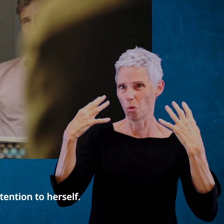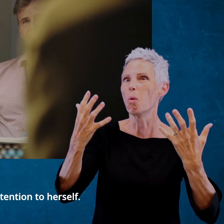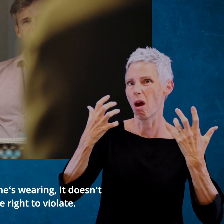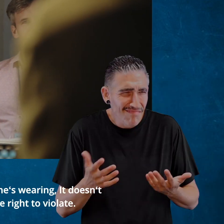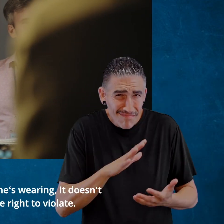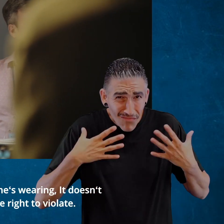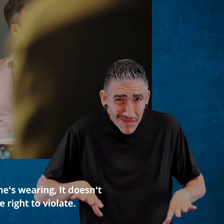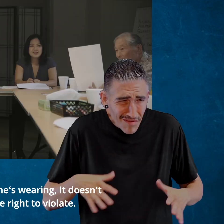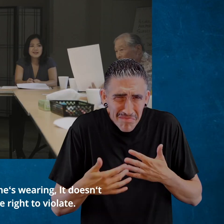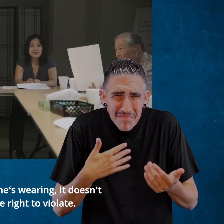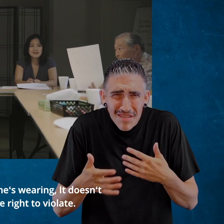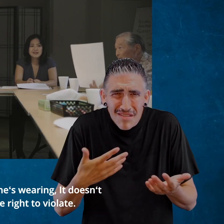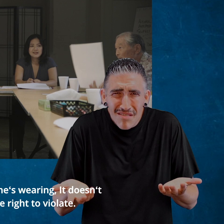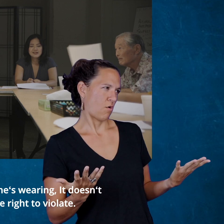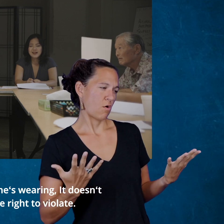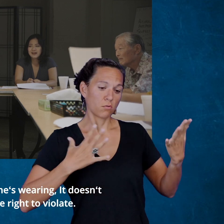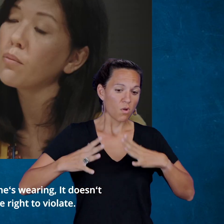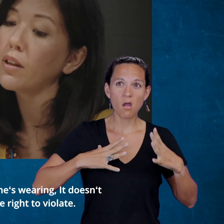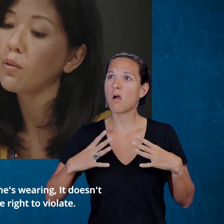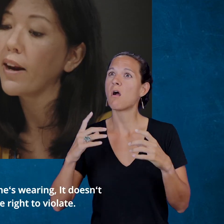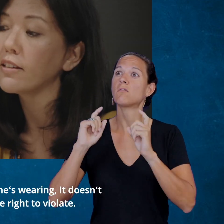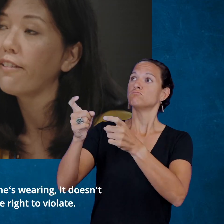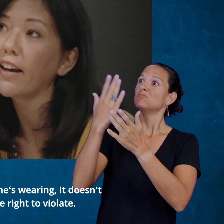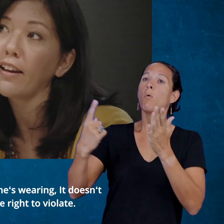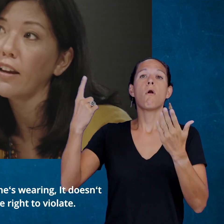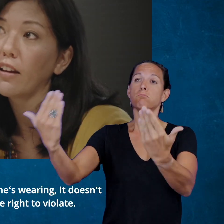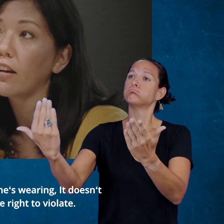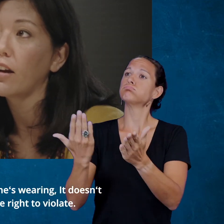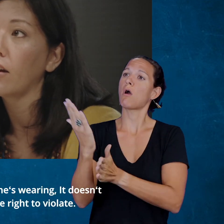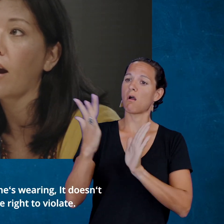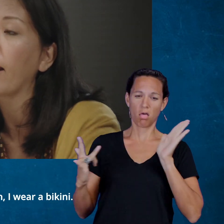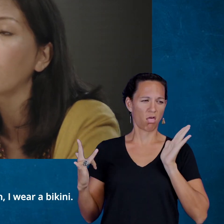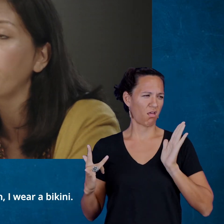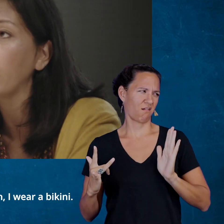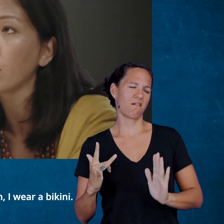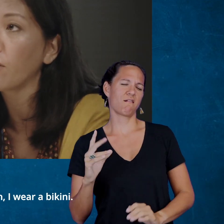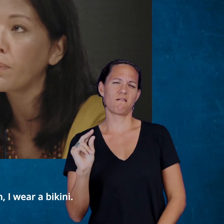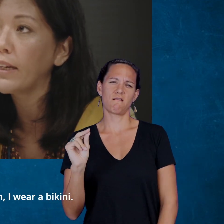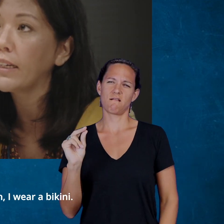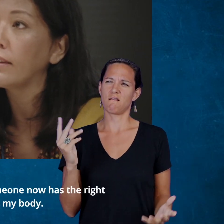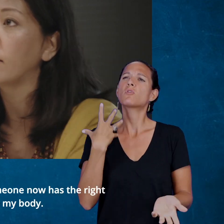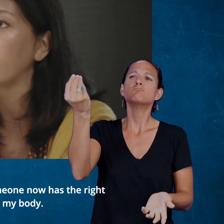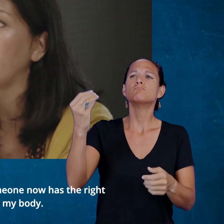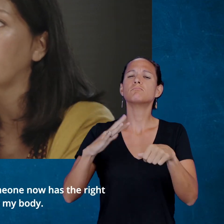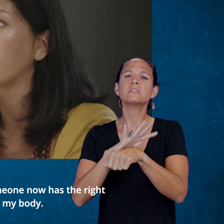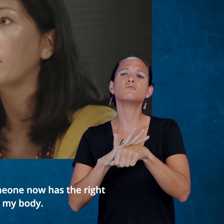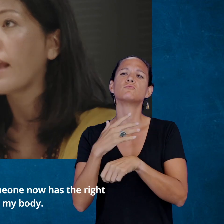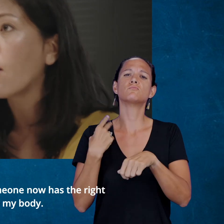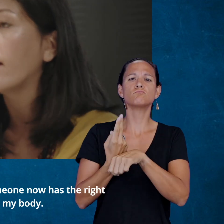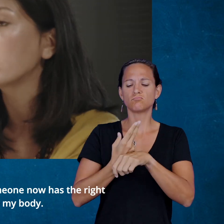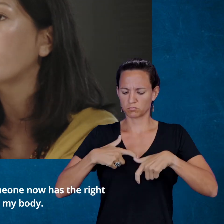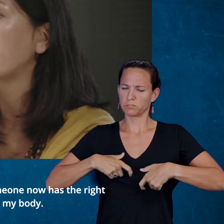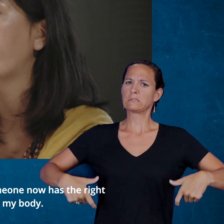herself. Regardless of what she's wearing, it Yeah. doesn't give someone the right to violate. I go to the beach, I wear a bikini. That doesn't mean that